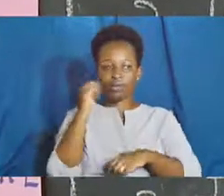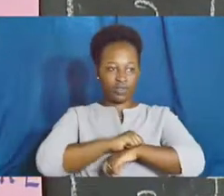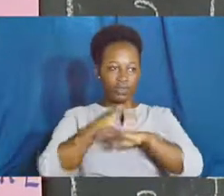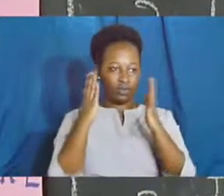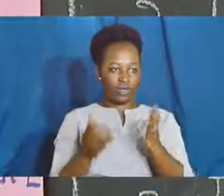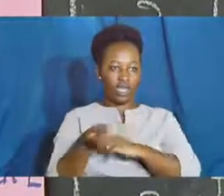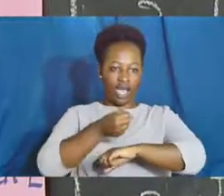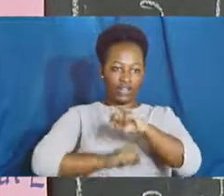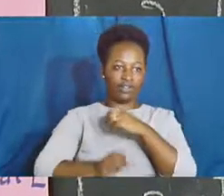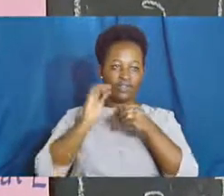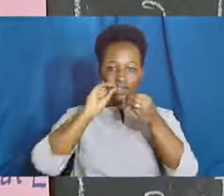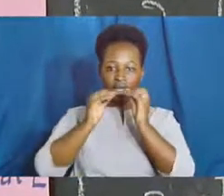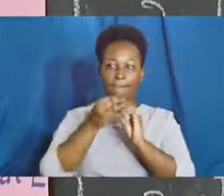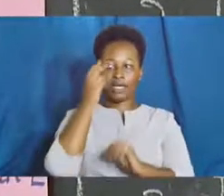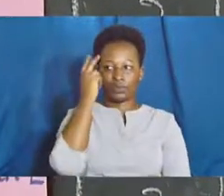activity number two.